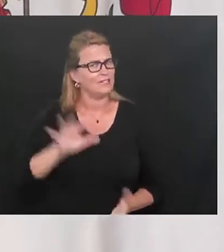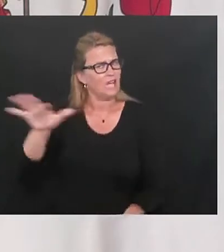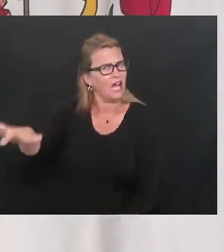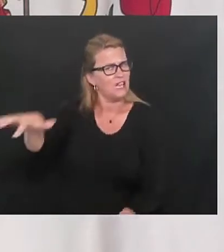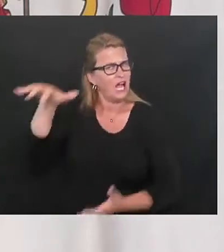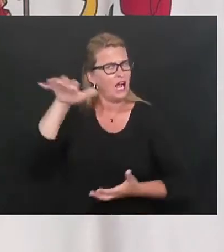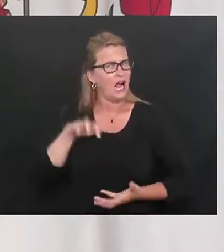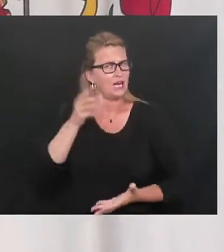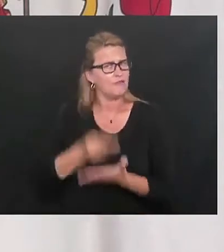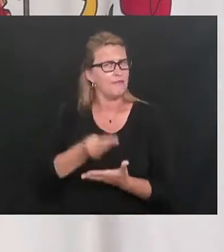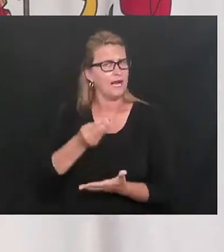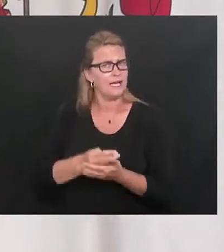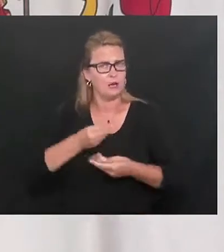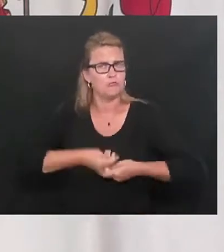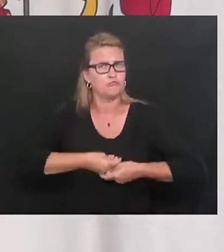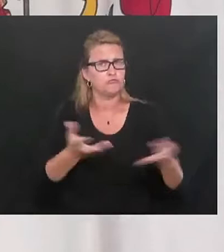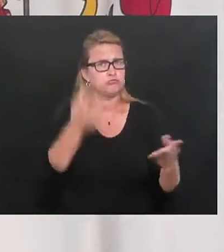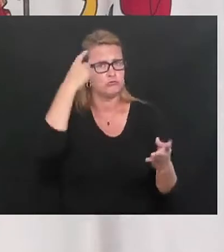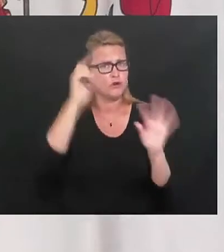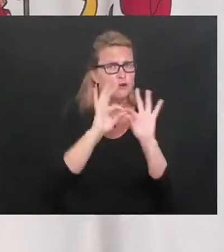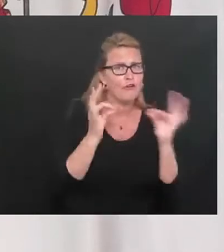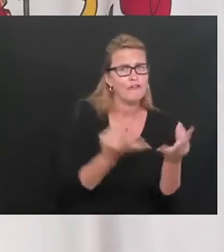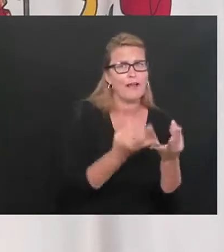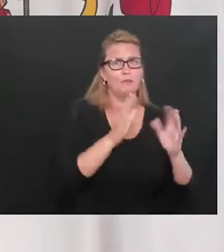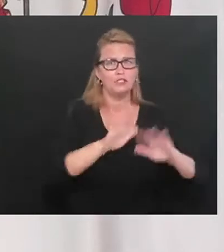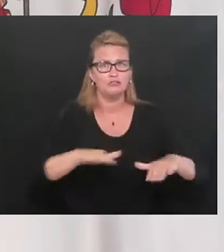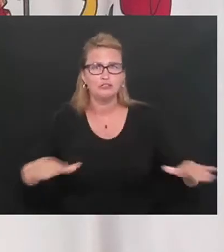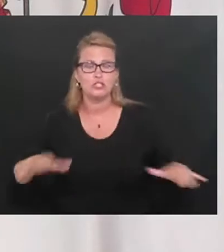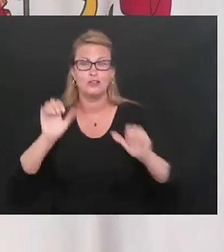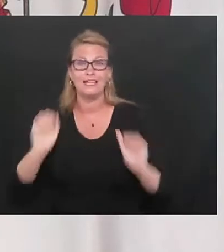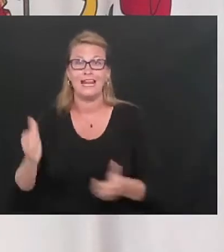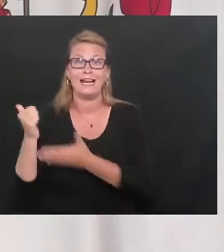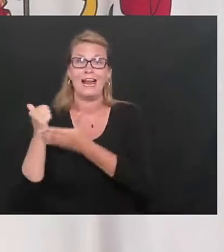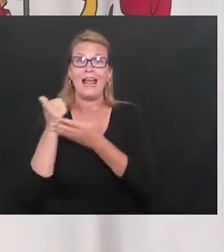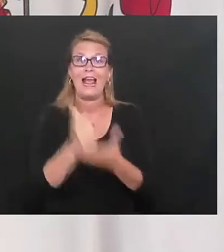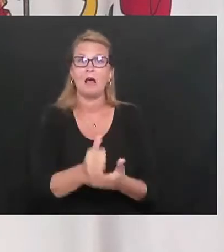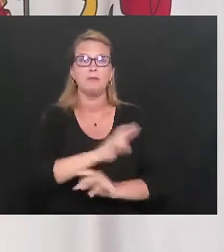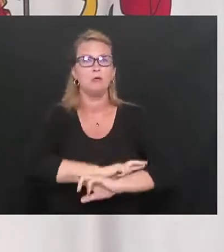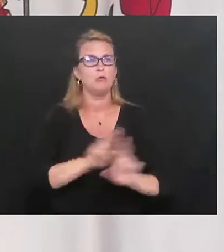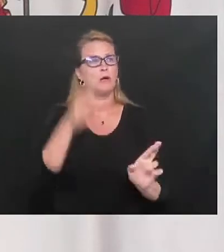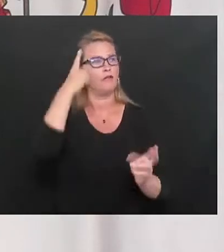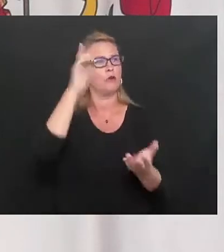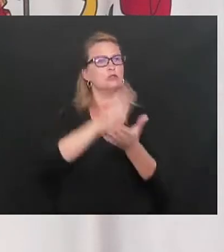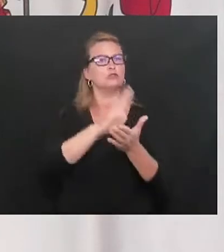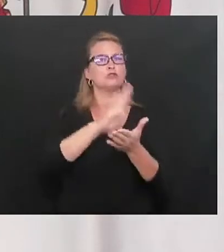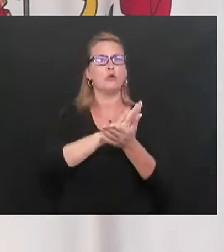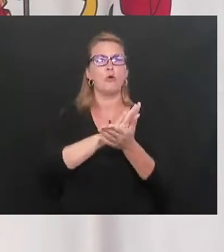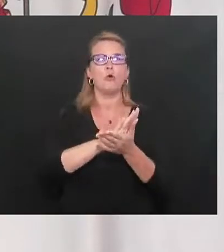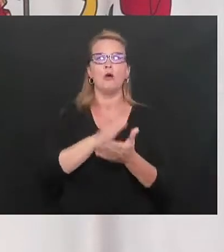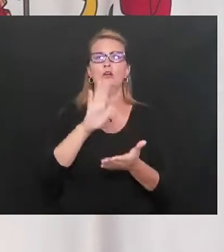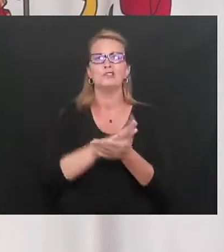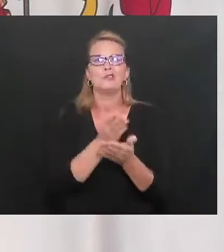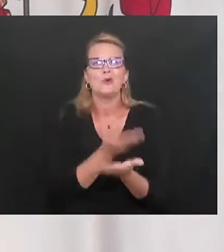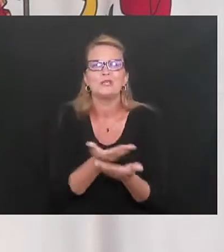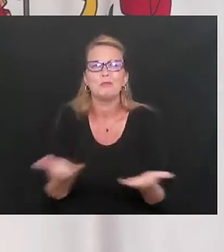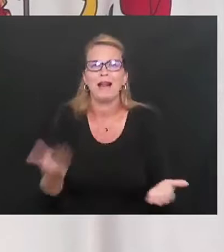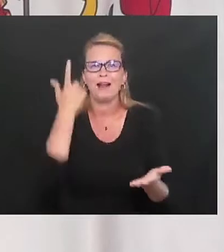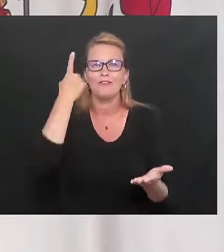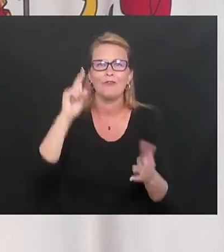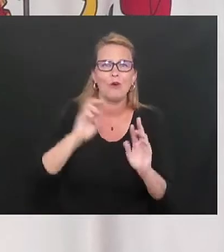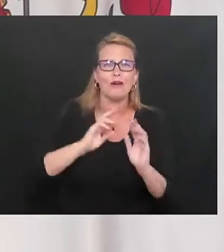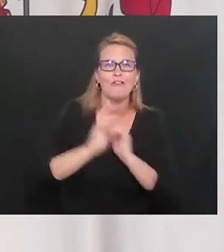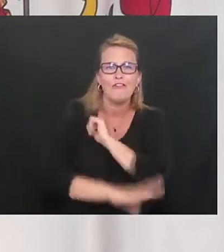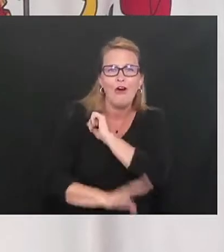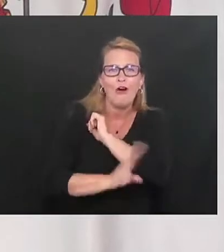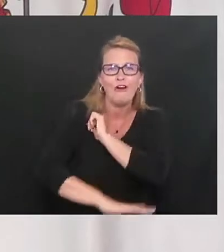out to our families and our kids and everything that can help them get ready for school supplies or whatever it may be.